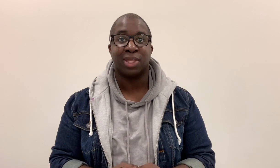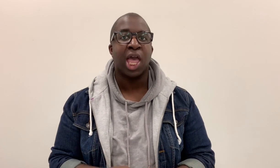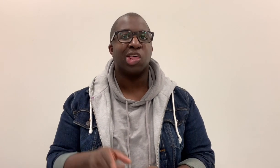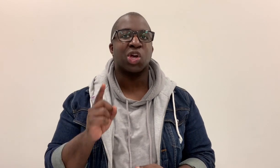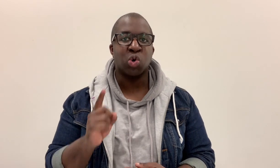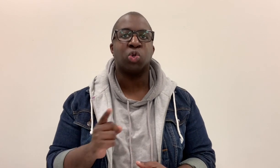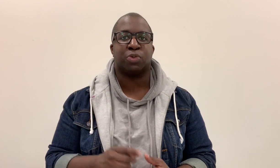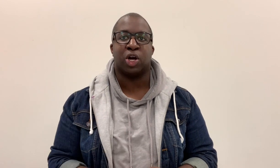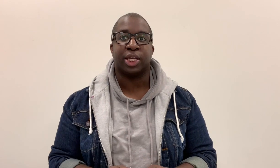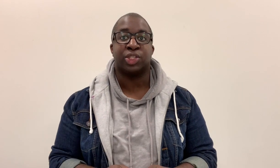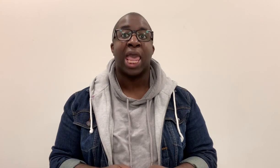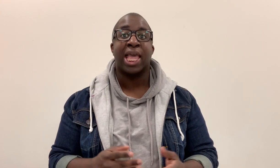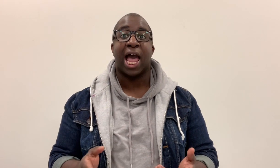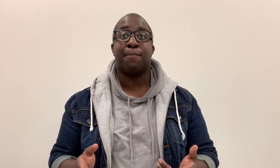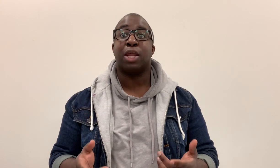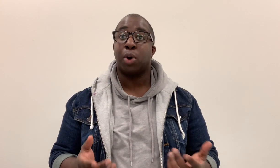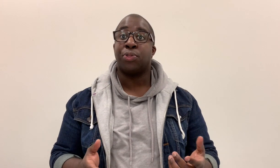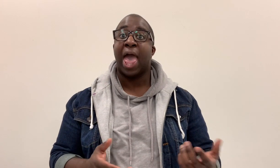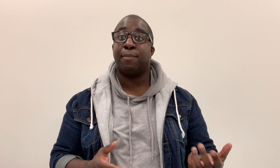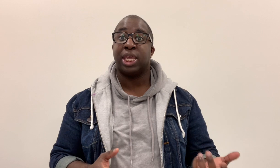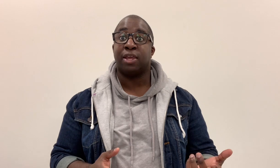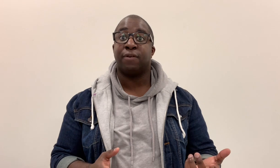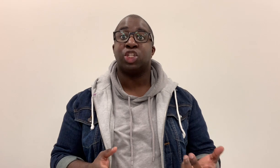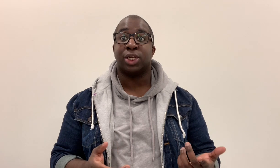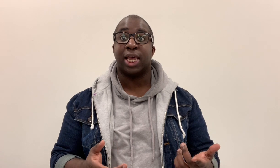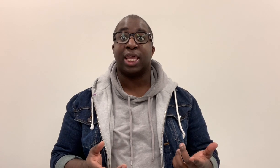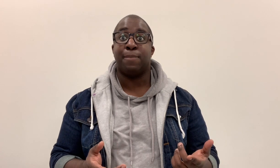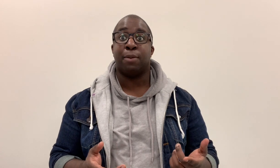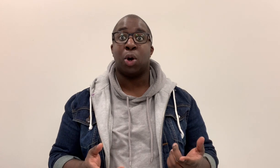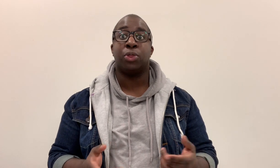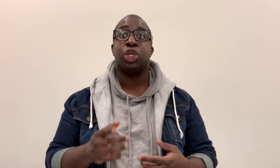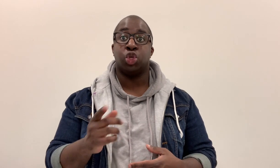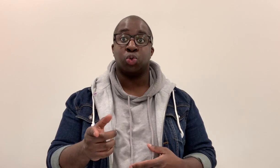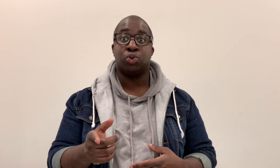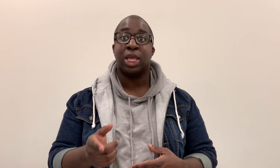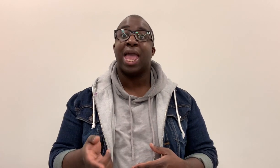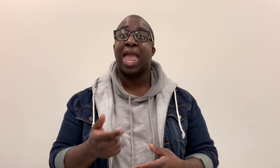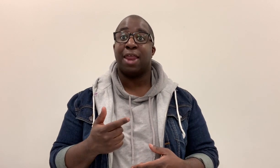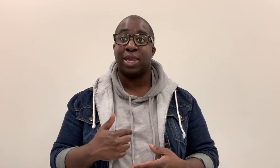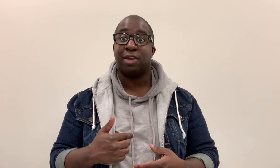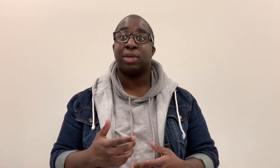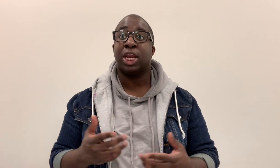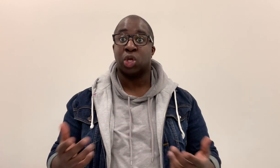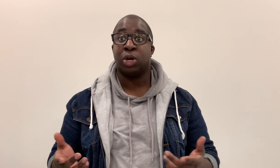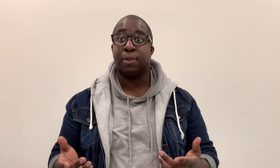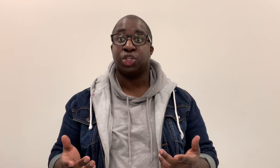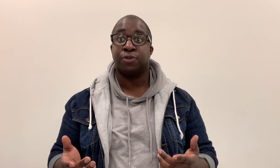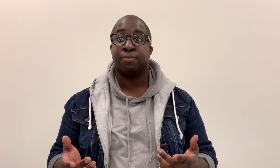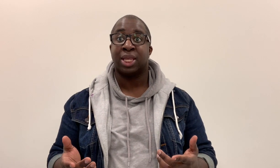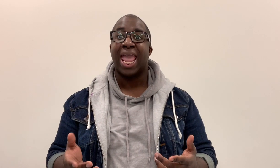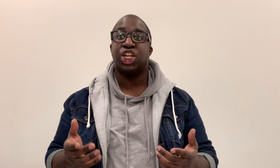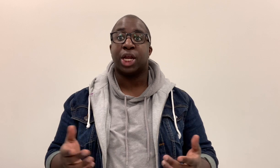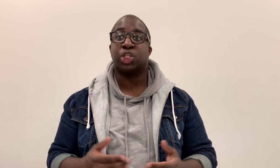right? The coolest part is God made both Adam and Eve, just like he made both you and me in his own